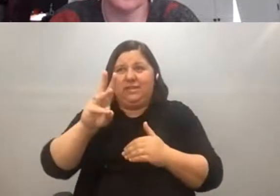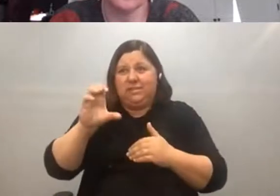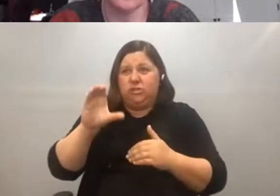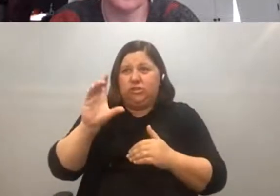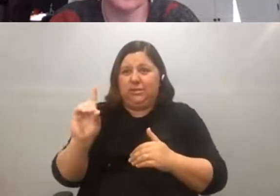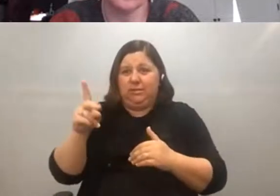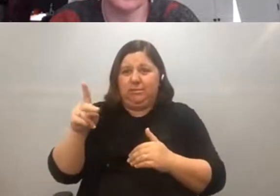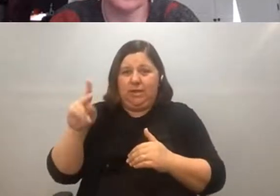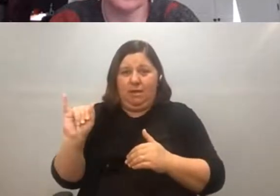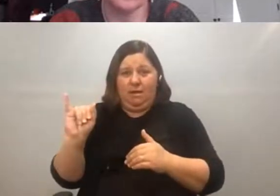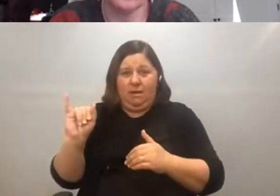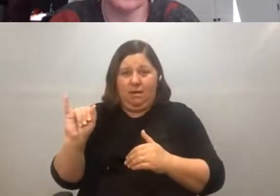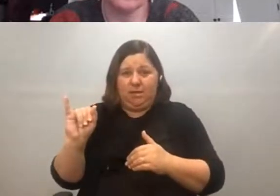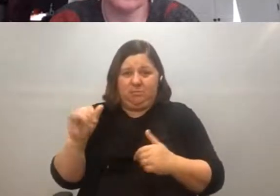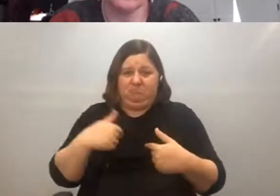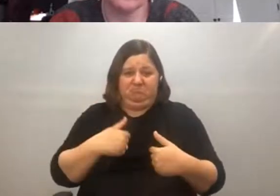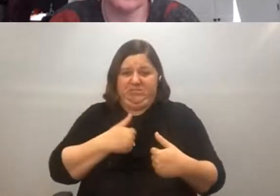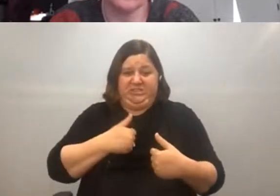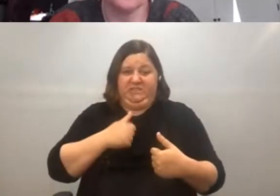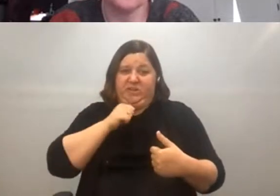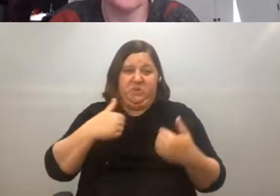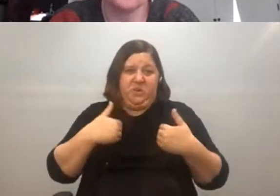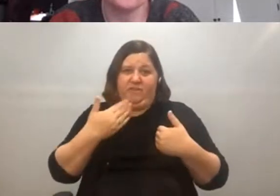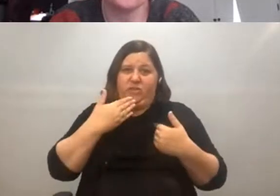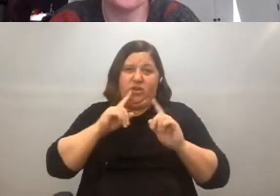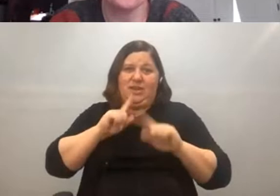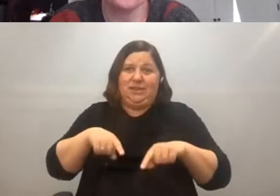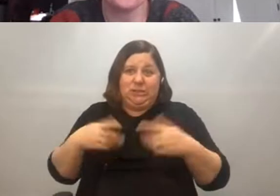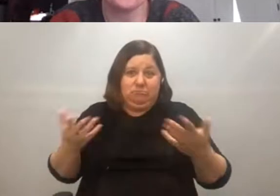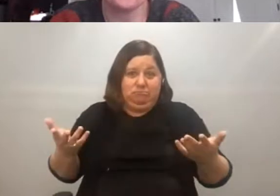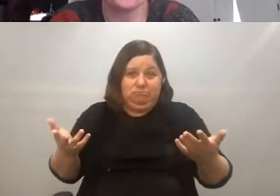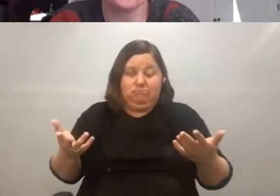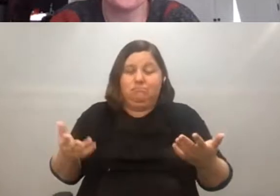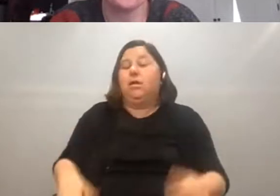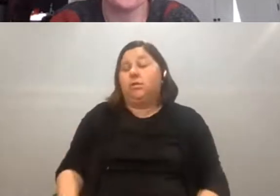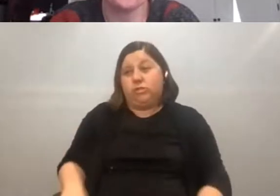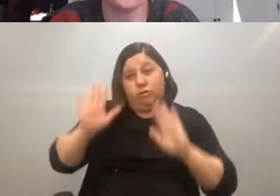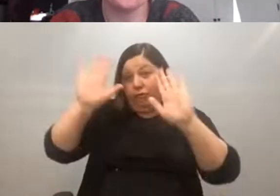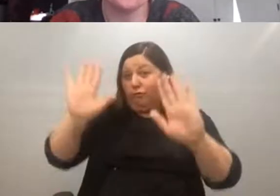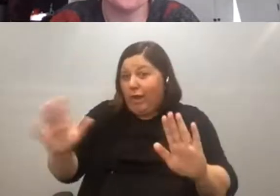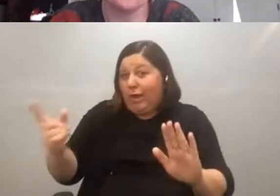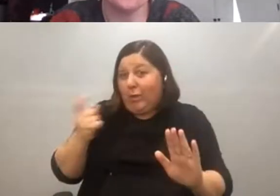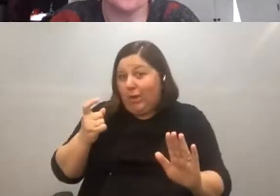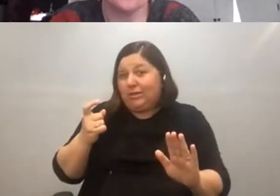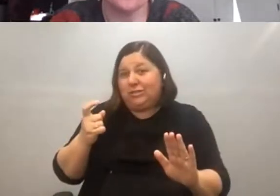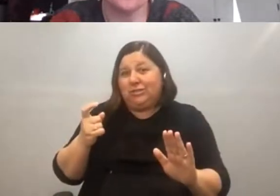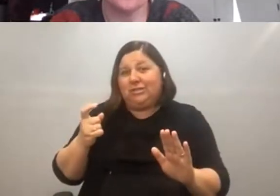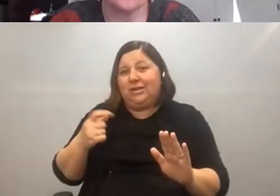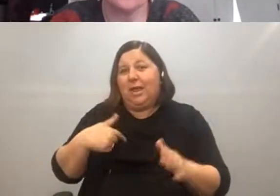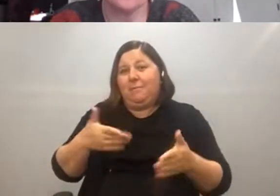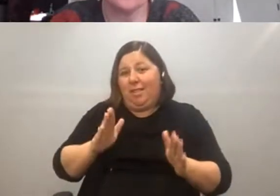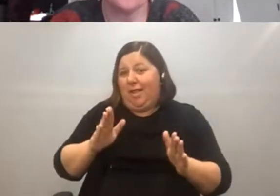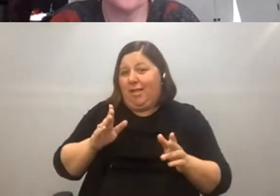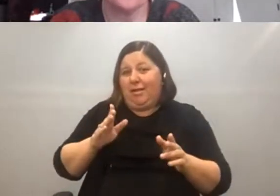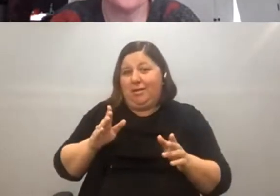and personally i don't have a good answer for that you know that's a great question and i'm going to leave it to the professionals